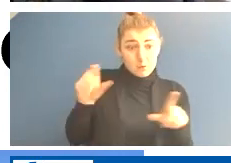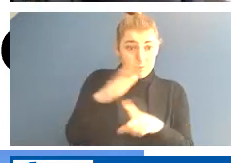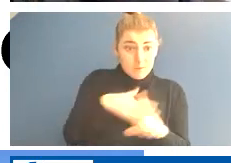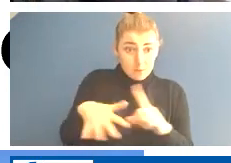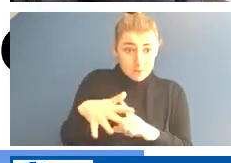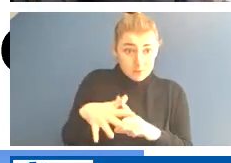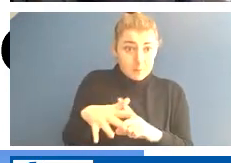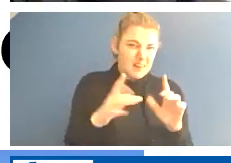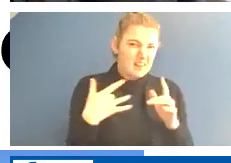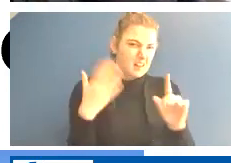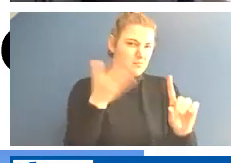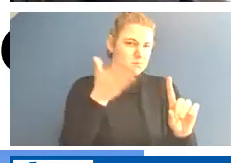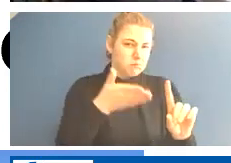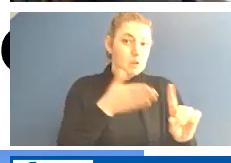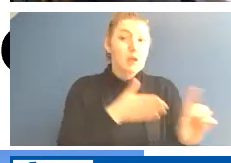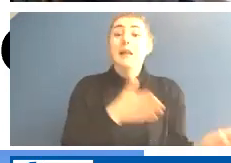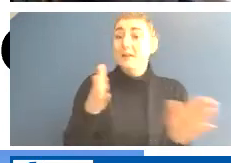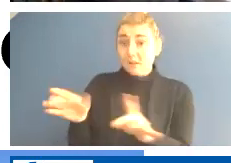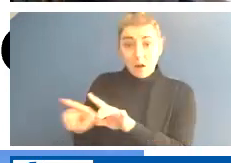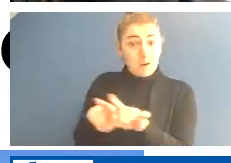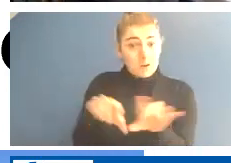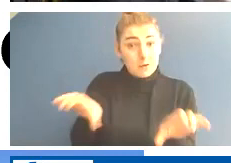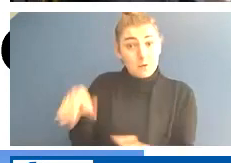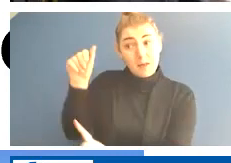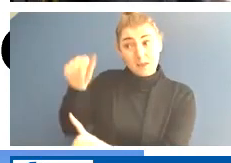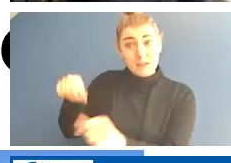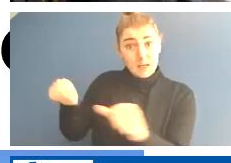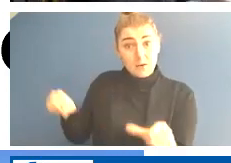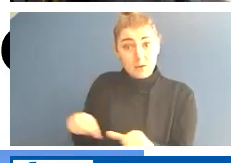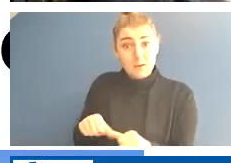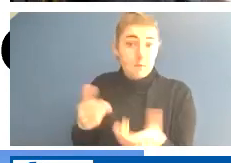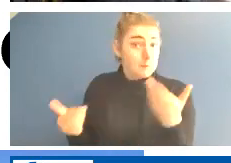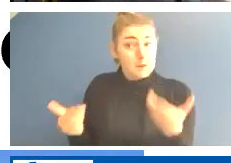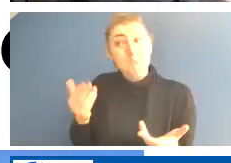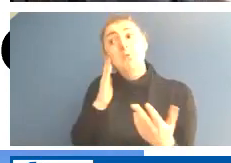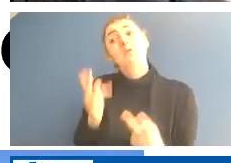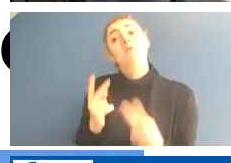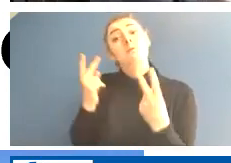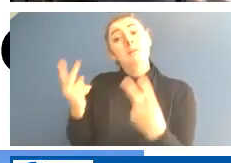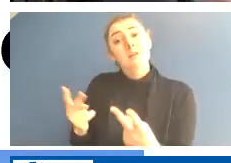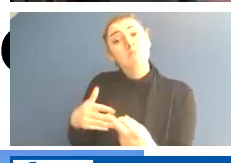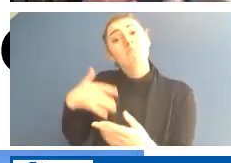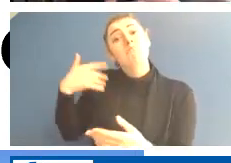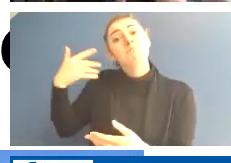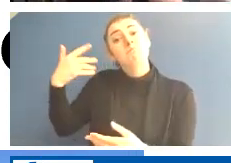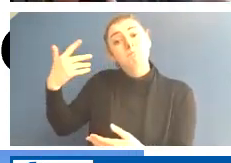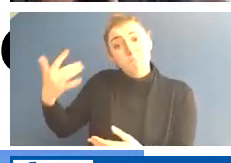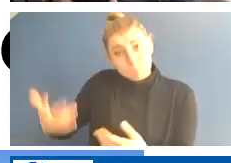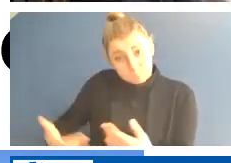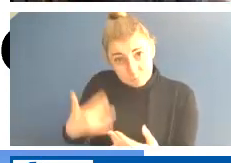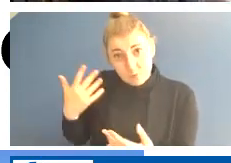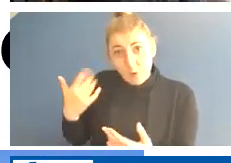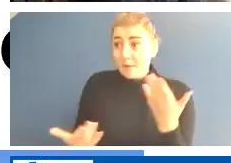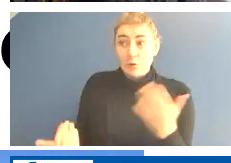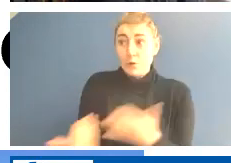themselves regularly, let's also do that in areas that we may visit less frequently or we are new